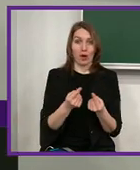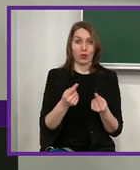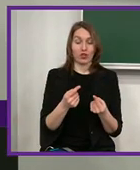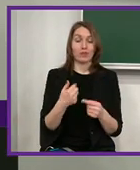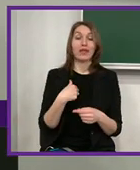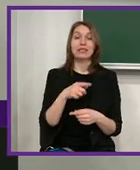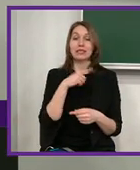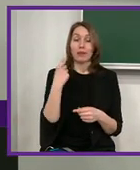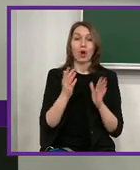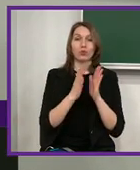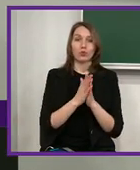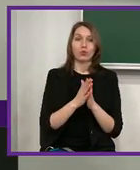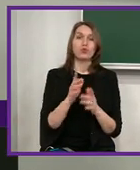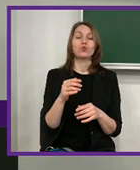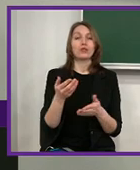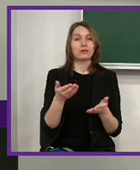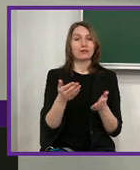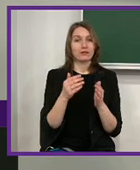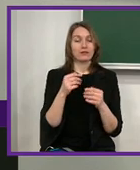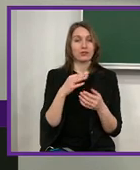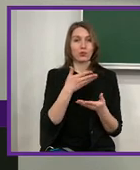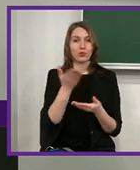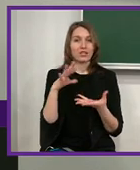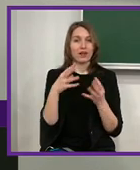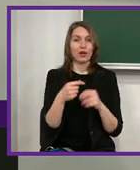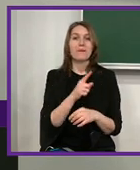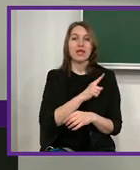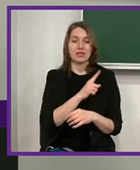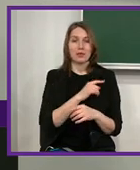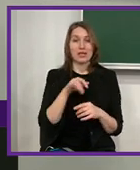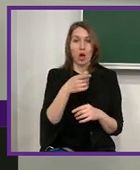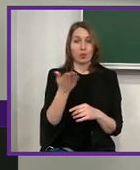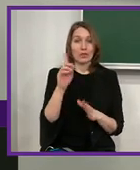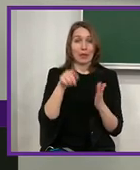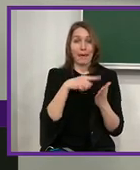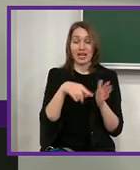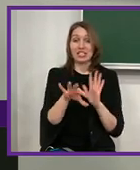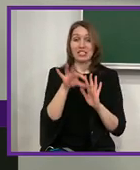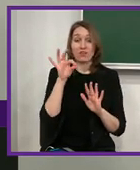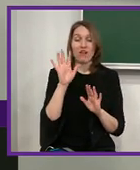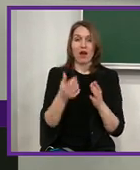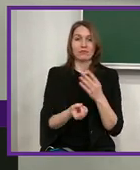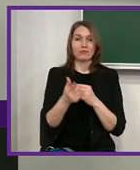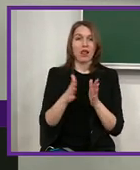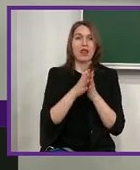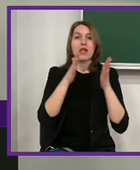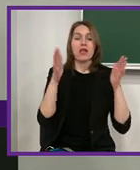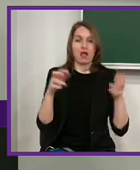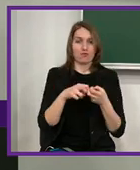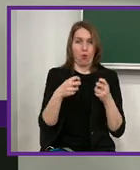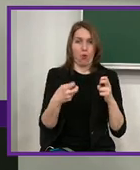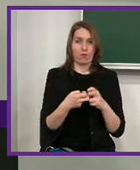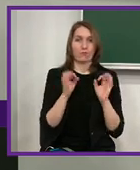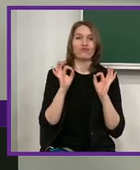spend money and get more into trouble than actually finding the right solution for a problem that you might have. So just be